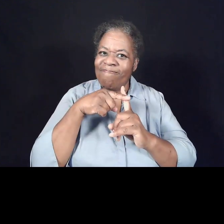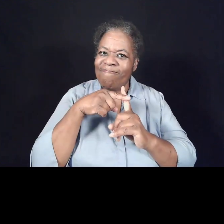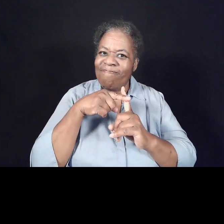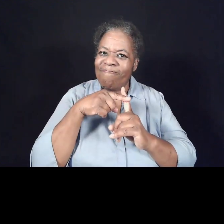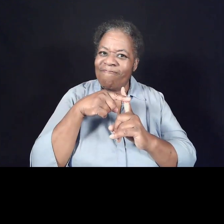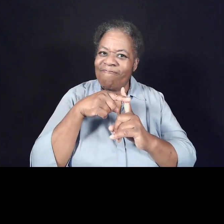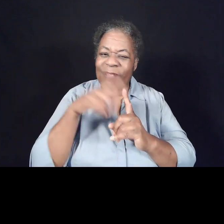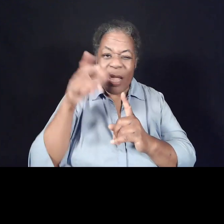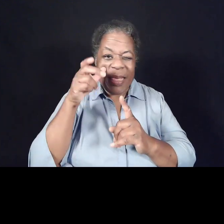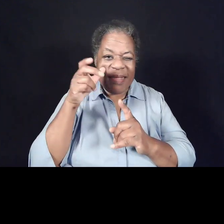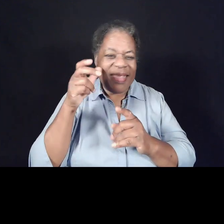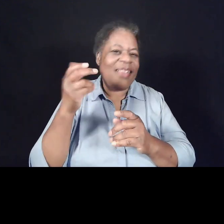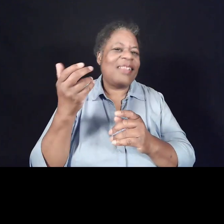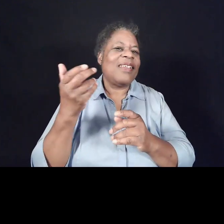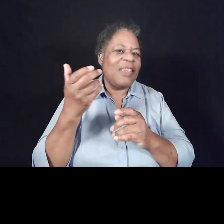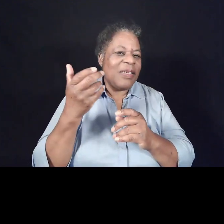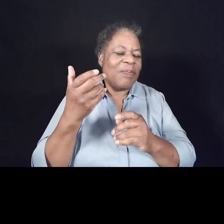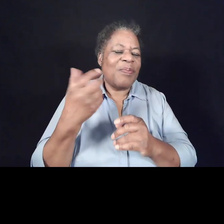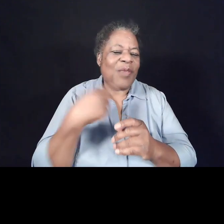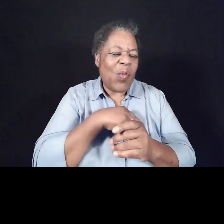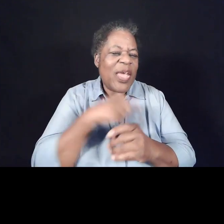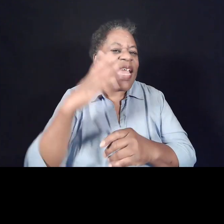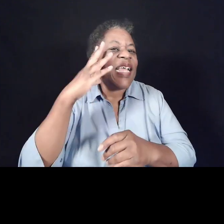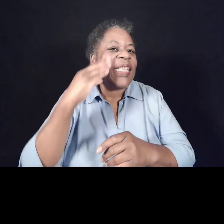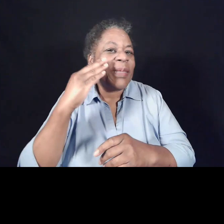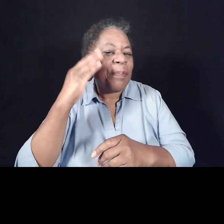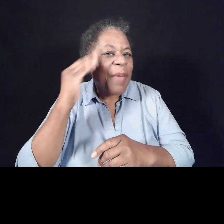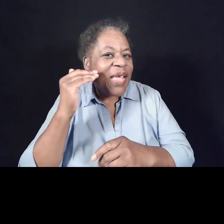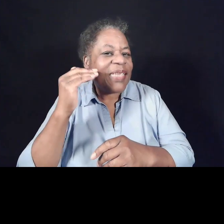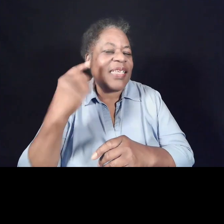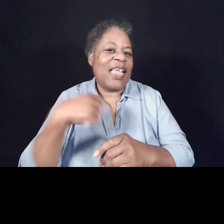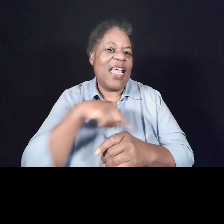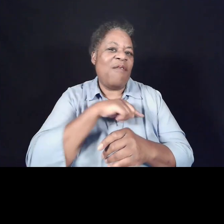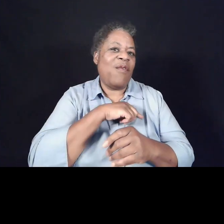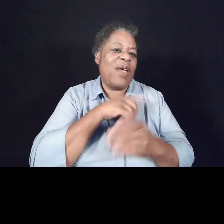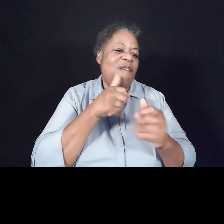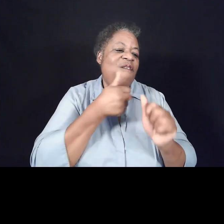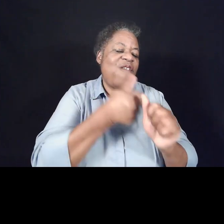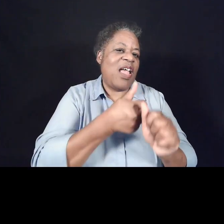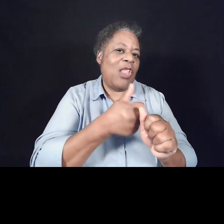Listen again to what we can expect if we follow James' wisdom.